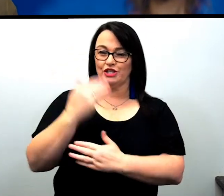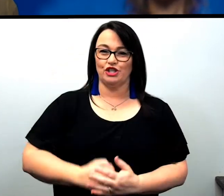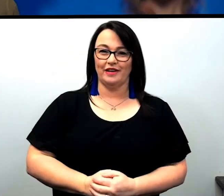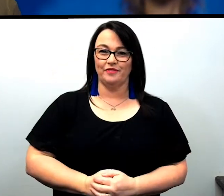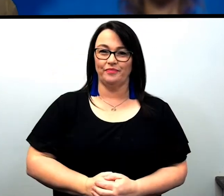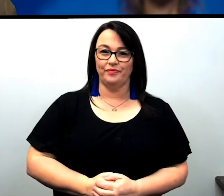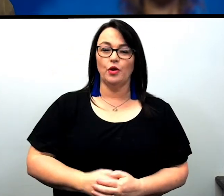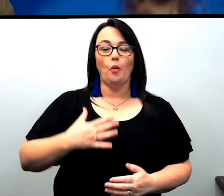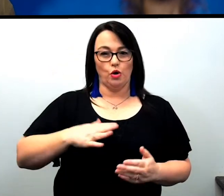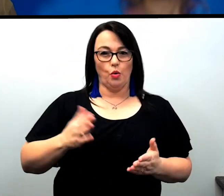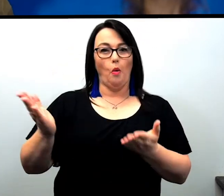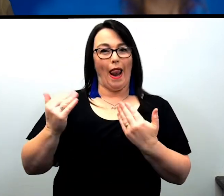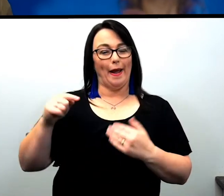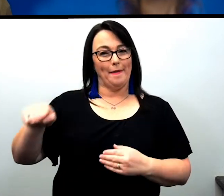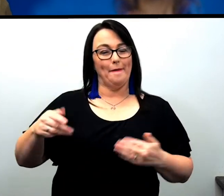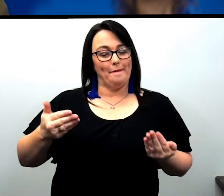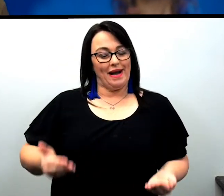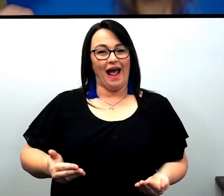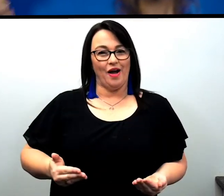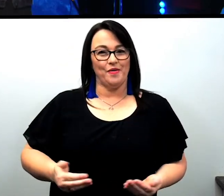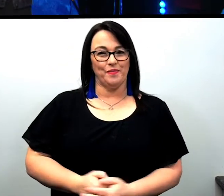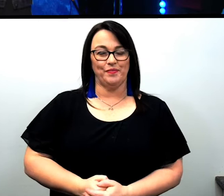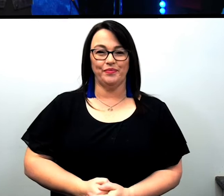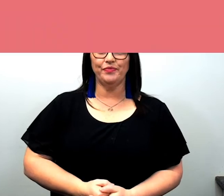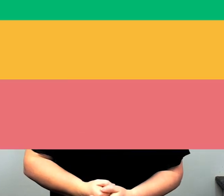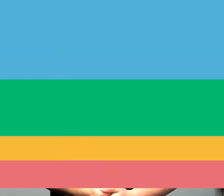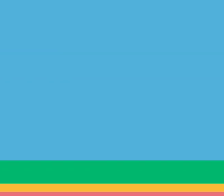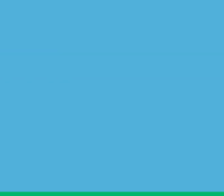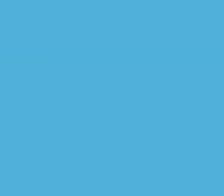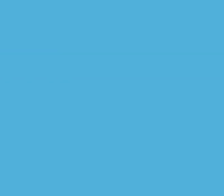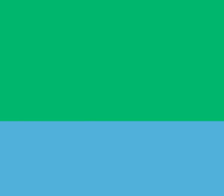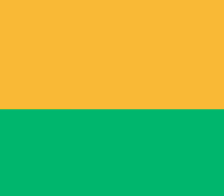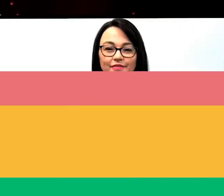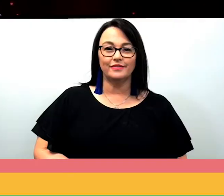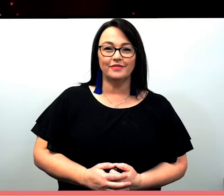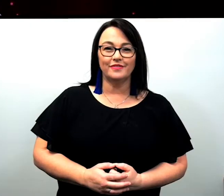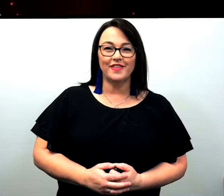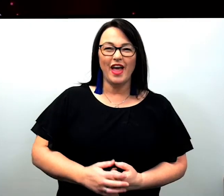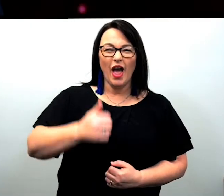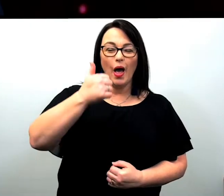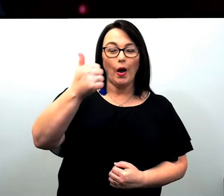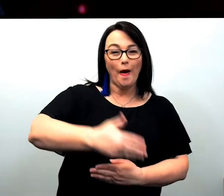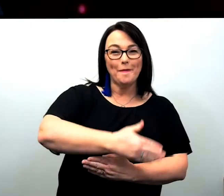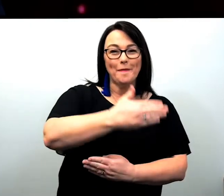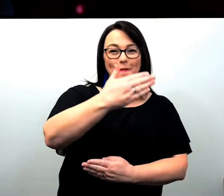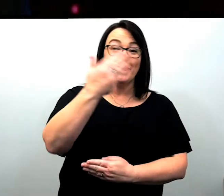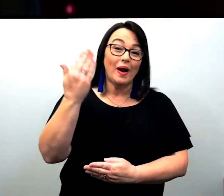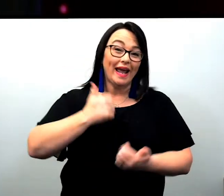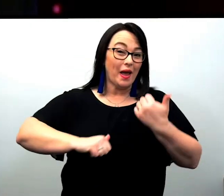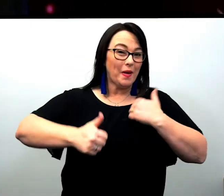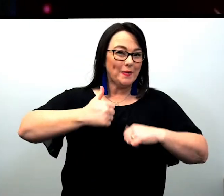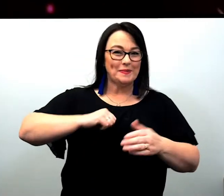Evans in as he comes to minister the word of God today. Here we go. Kia ora, Equippers